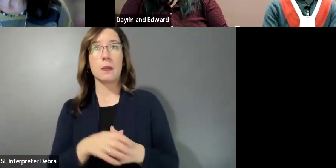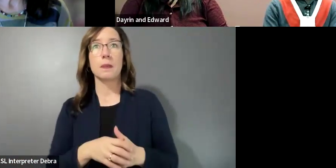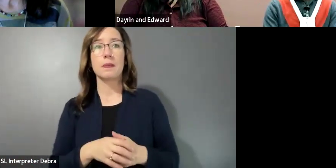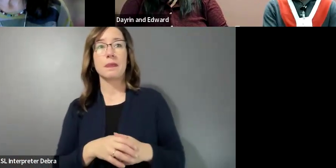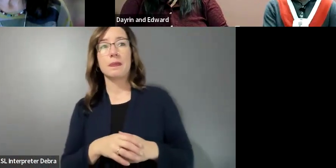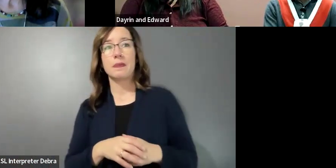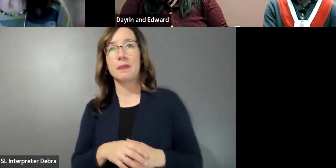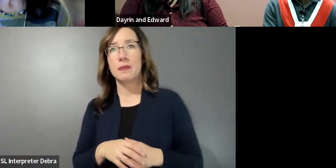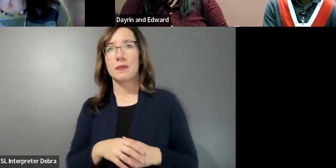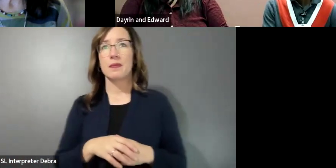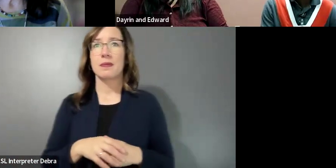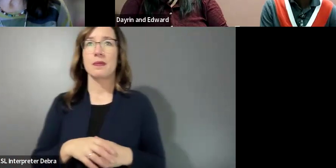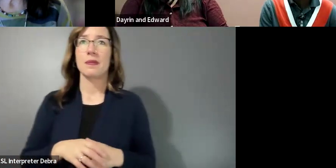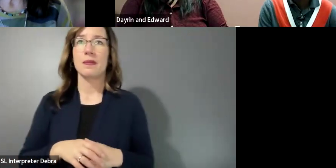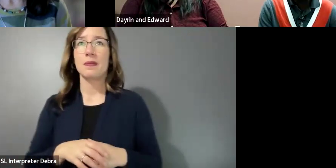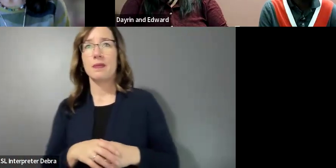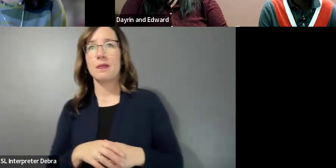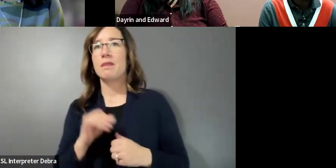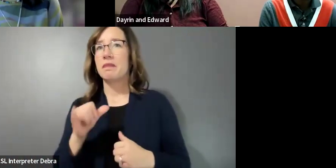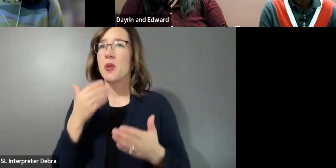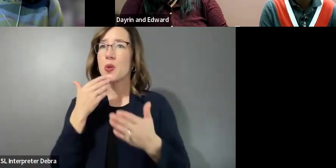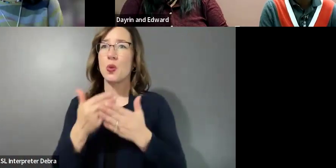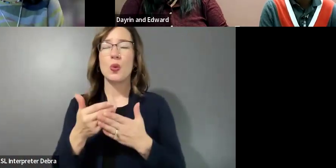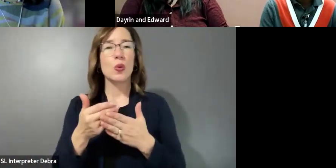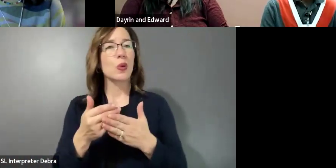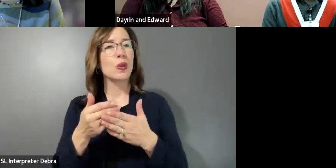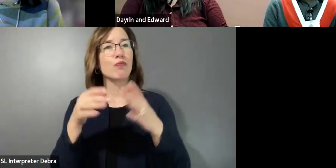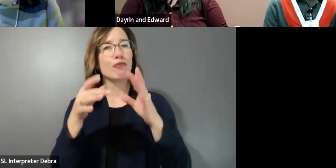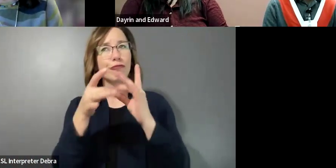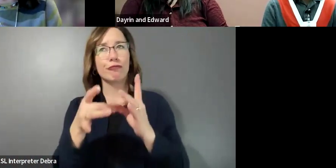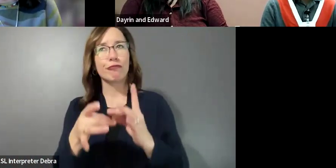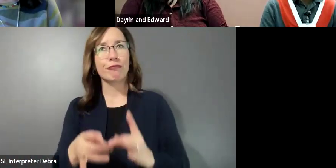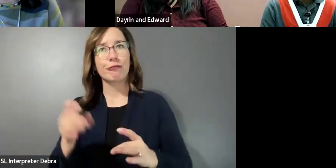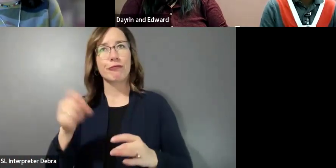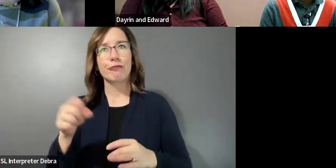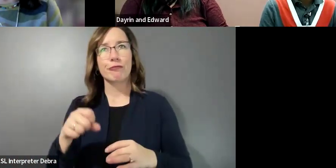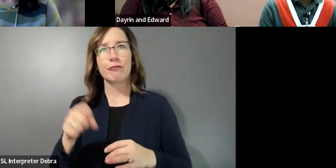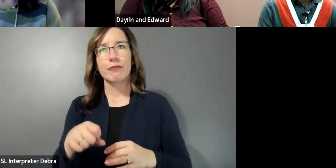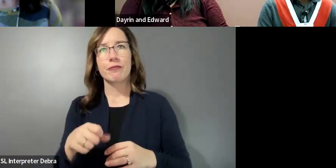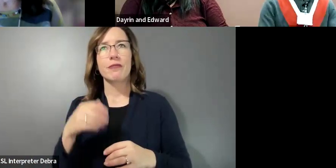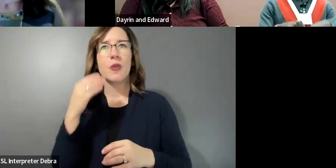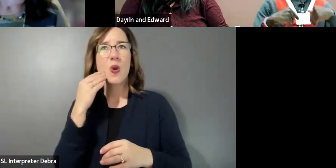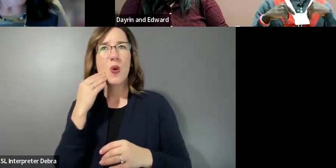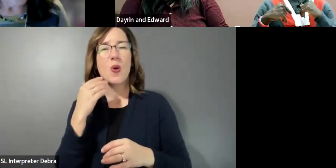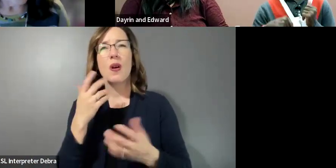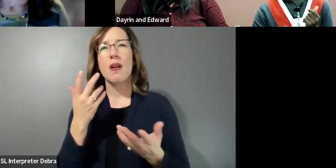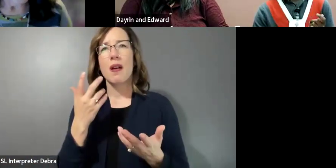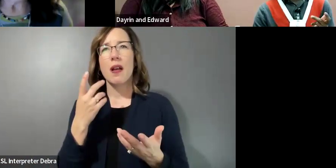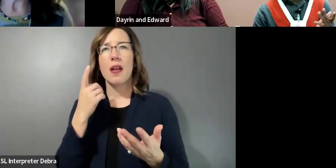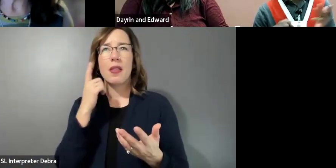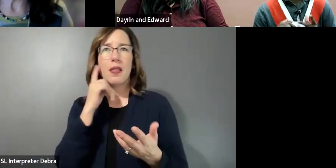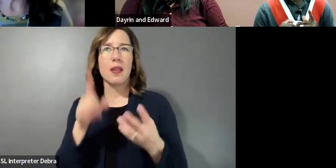Wow, that's a good one. We don't, I don't think about